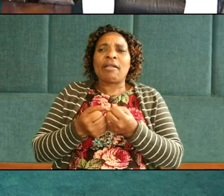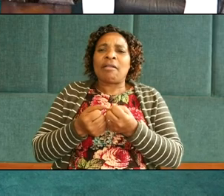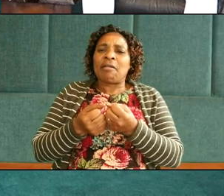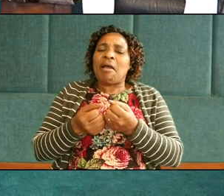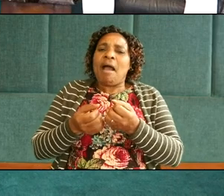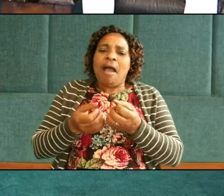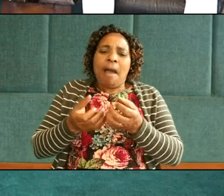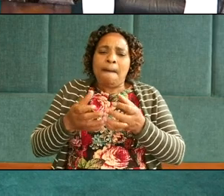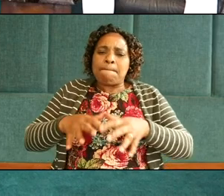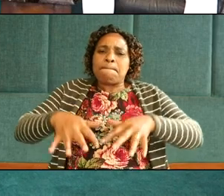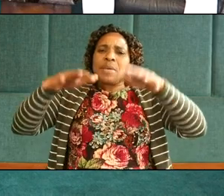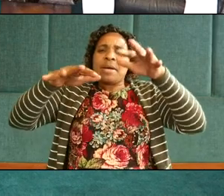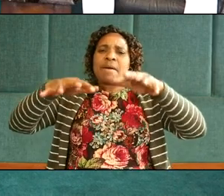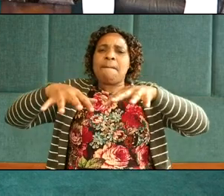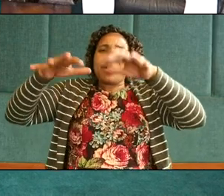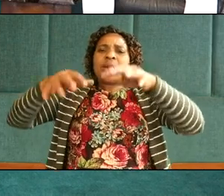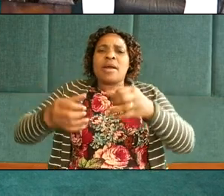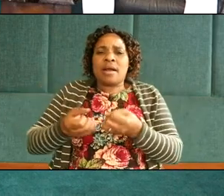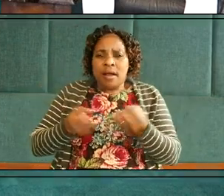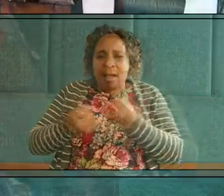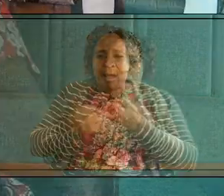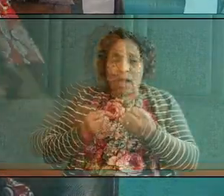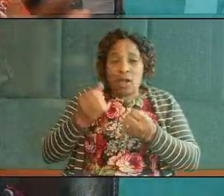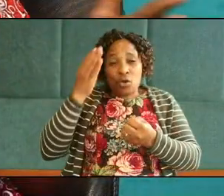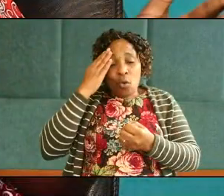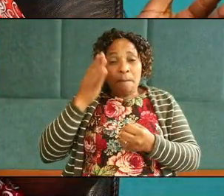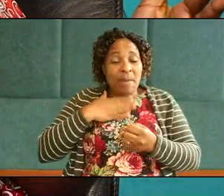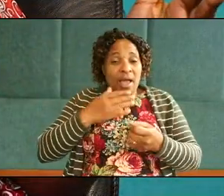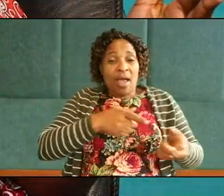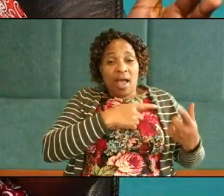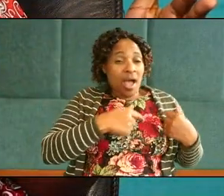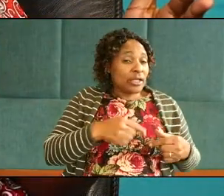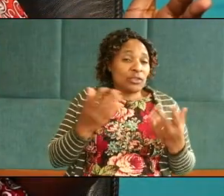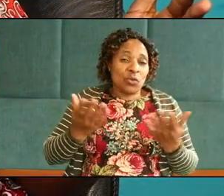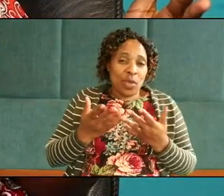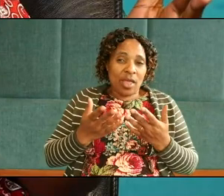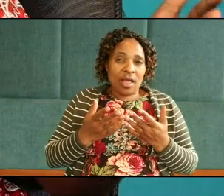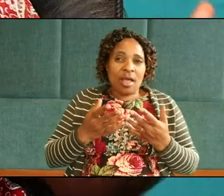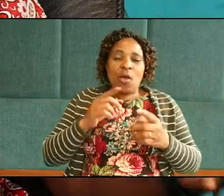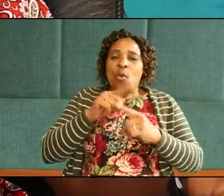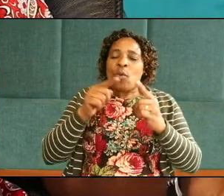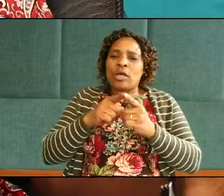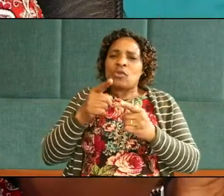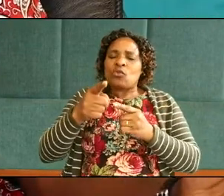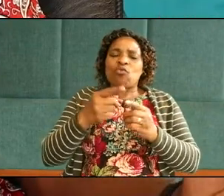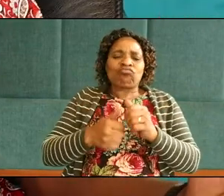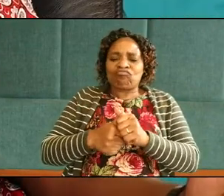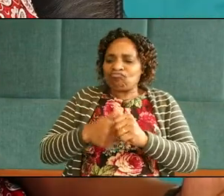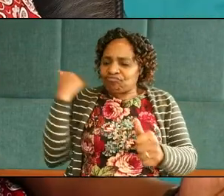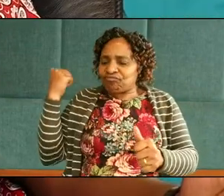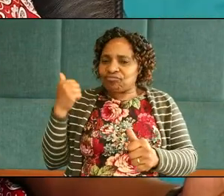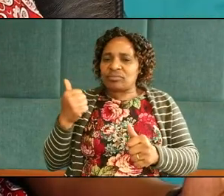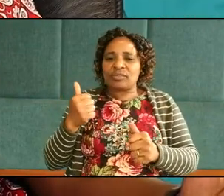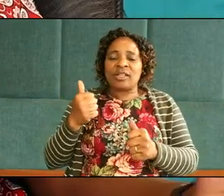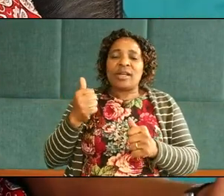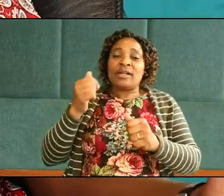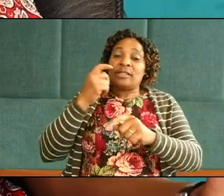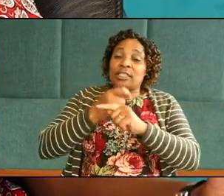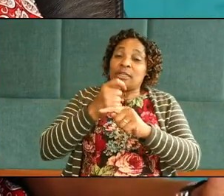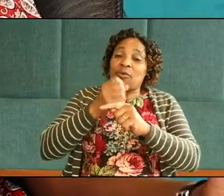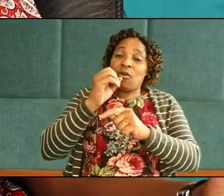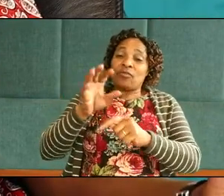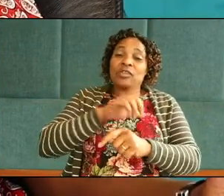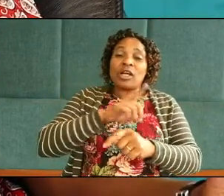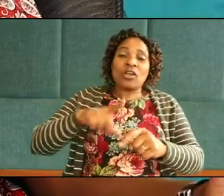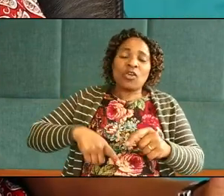you know, you already know where my heart is. Now, you know, you have to think about when they had neglected the temple of the Lord, you know, was